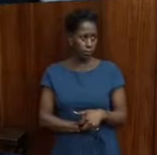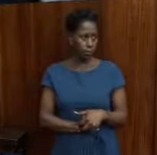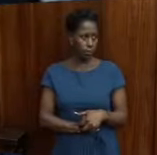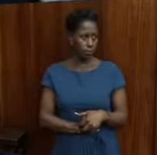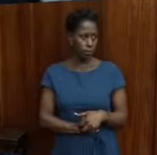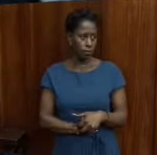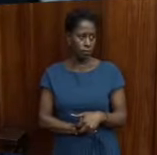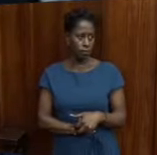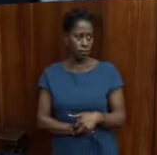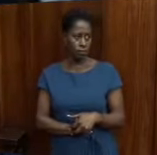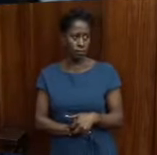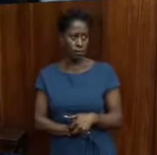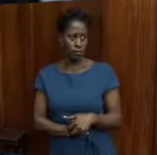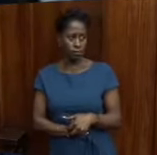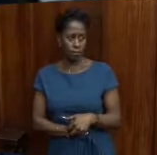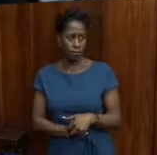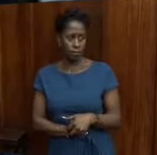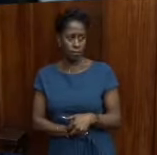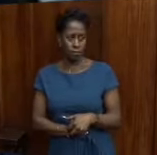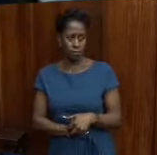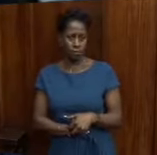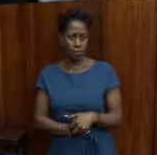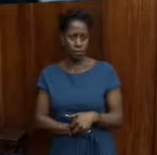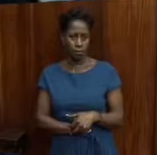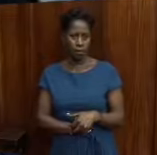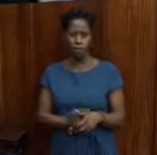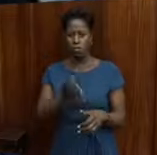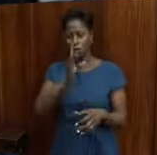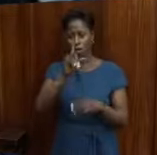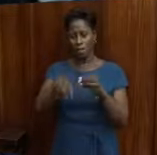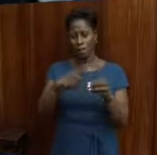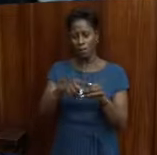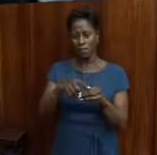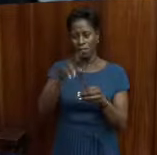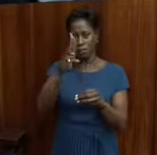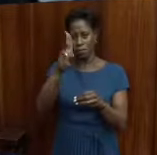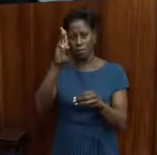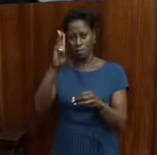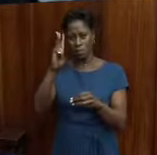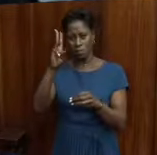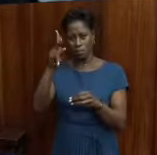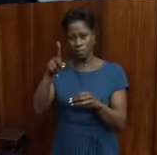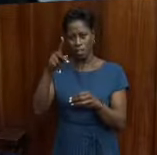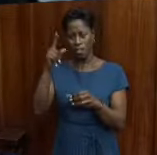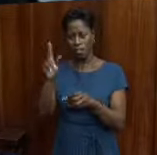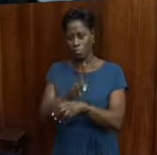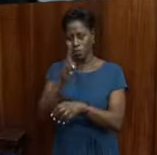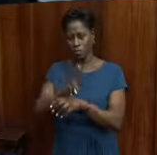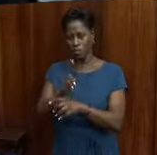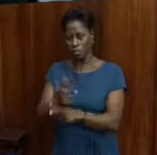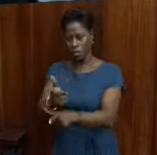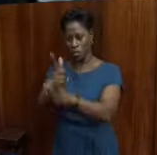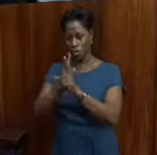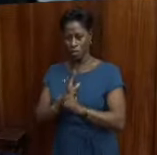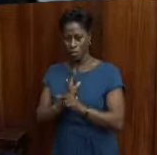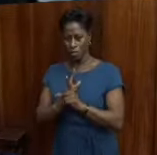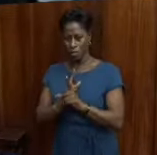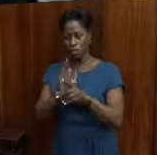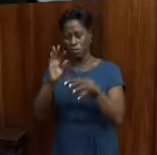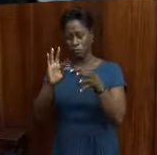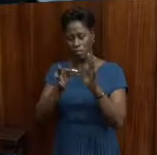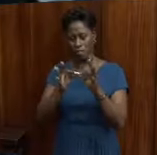pursued the high-risk option of loan financing and secured funding of US 175 million or EC